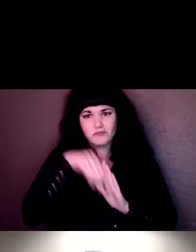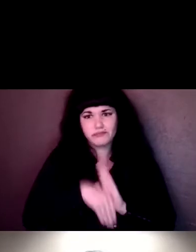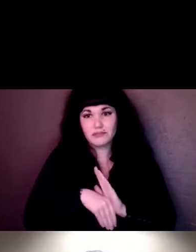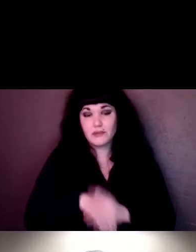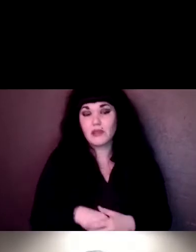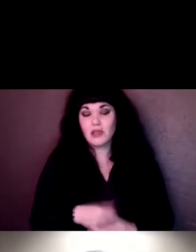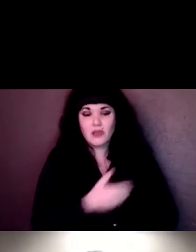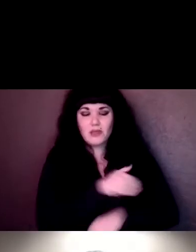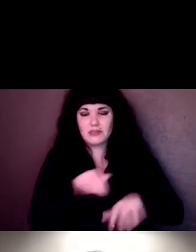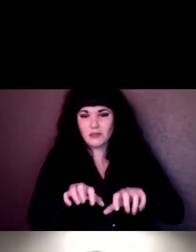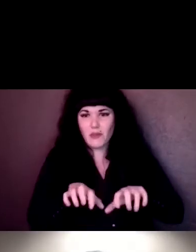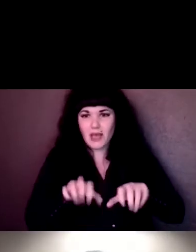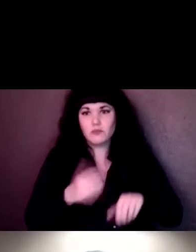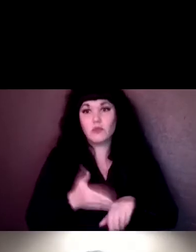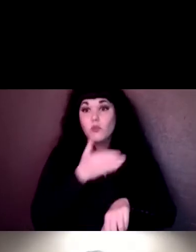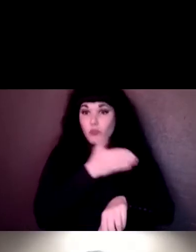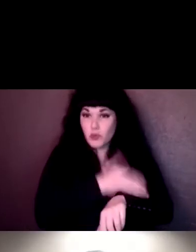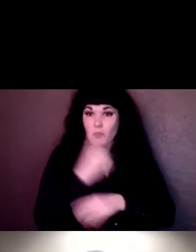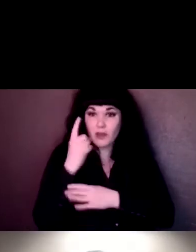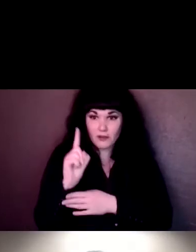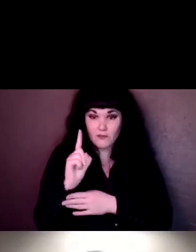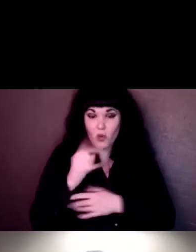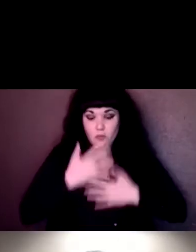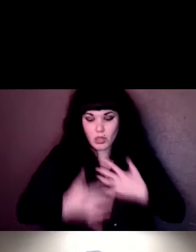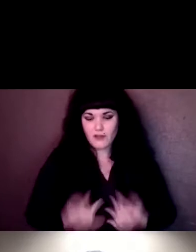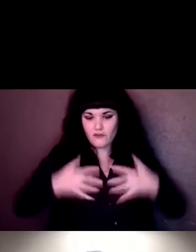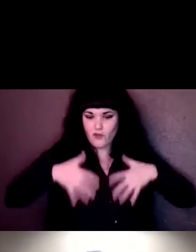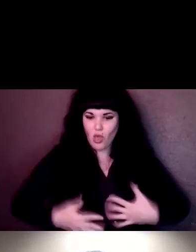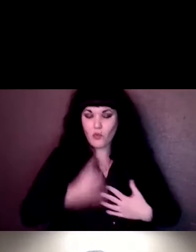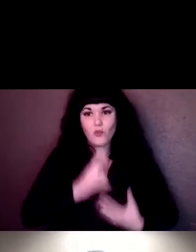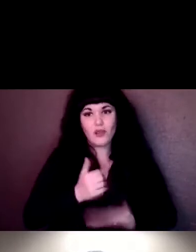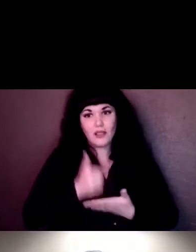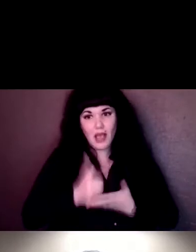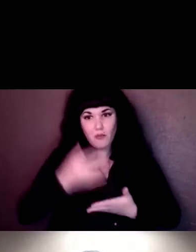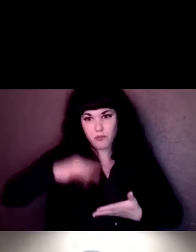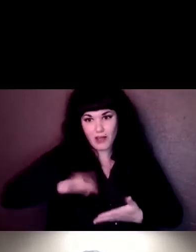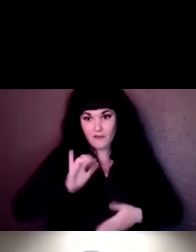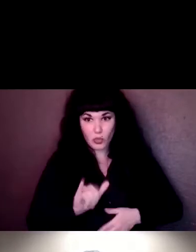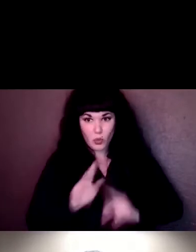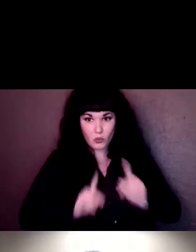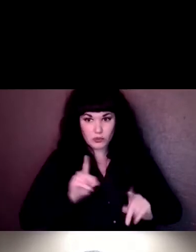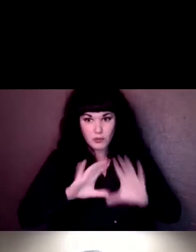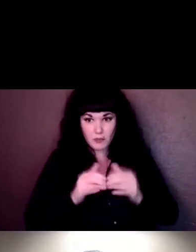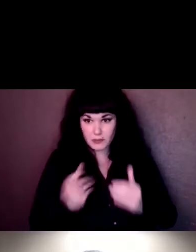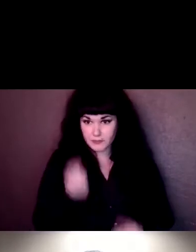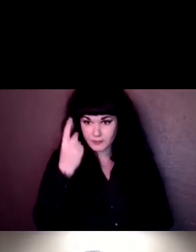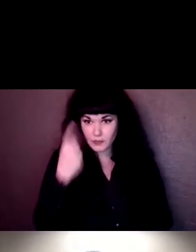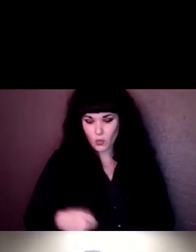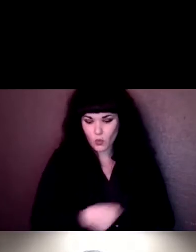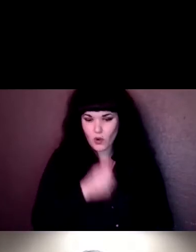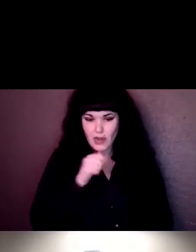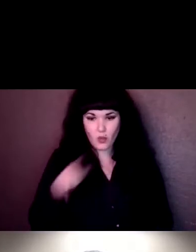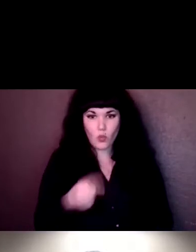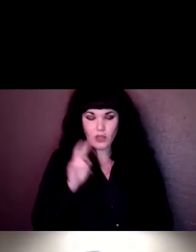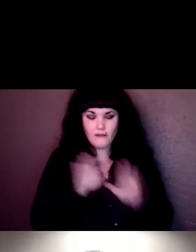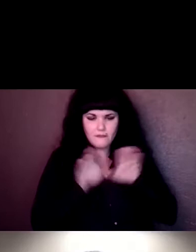blood flow, very, very helpful for these folks. So as you can see, we're not just focused on function, but we